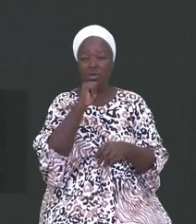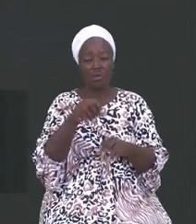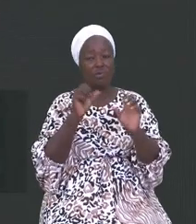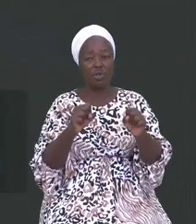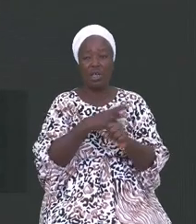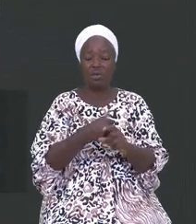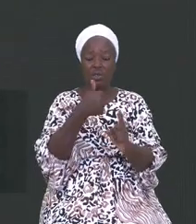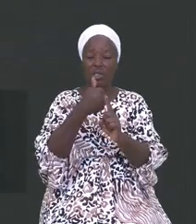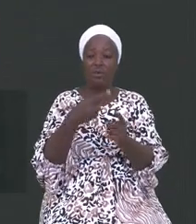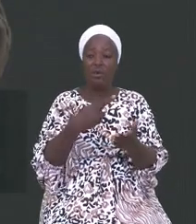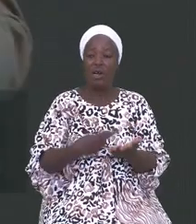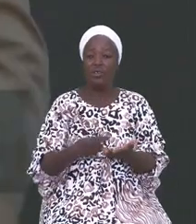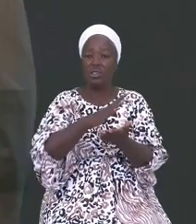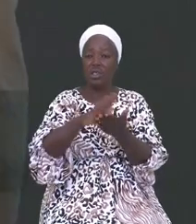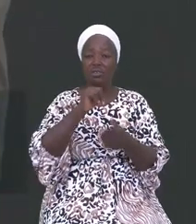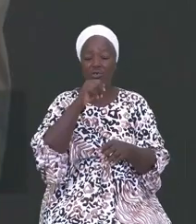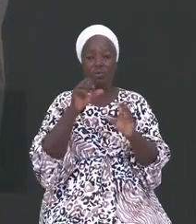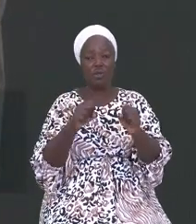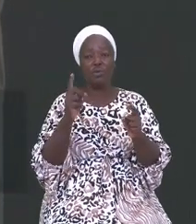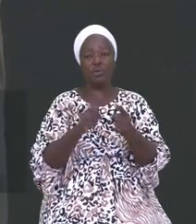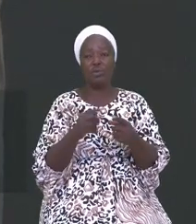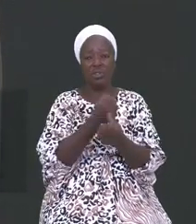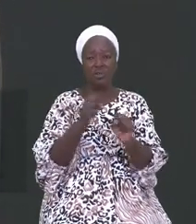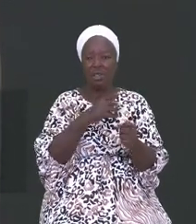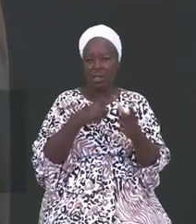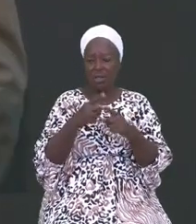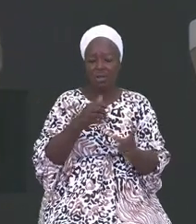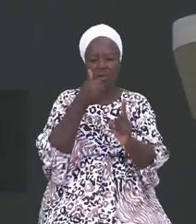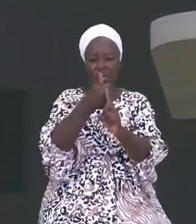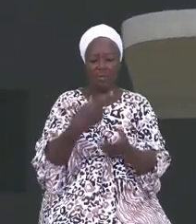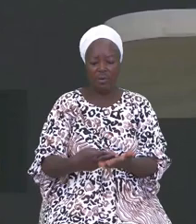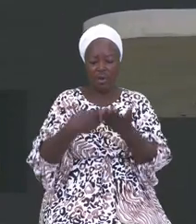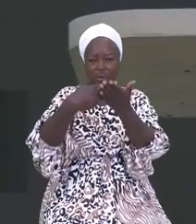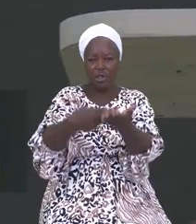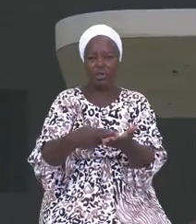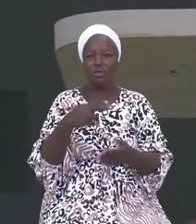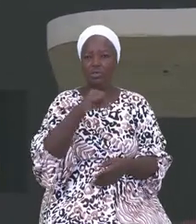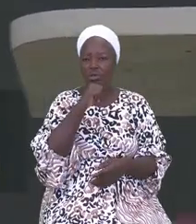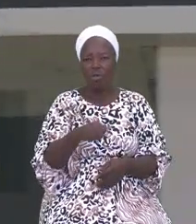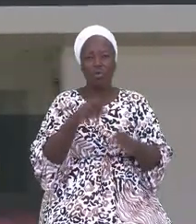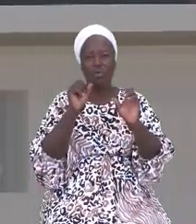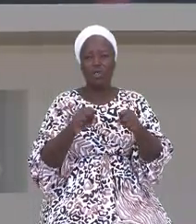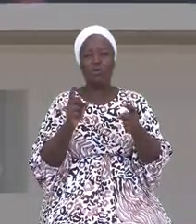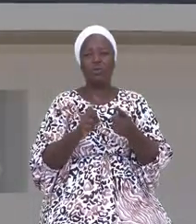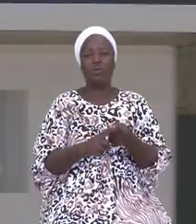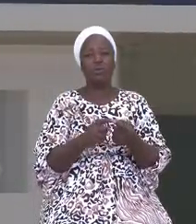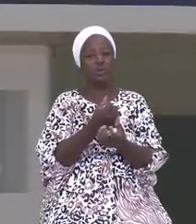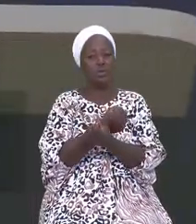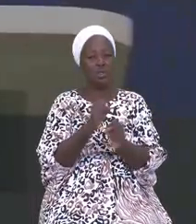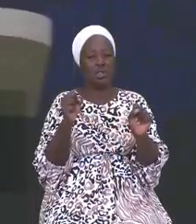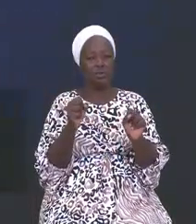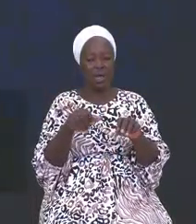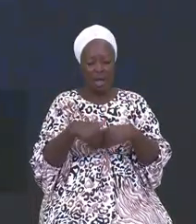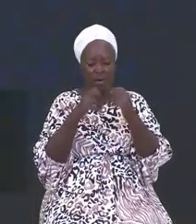self-righteousness is impossible to save, and the self-recommendation impossible to save. How do we get